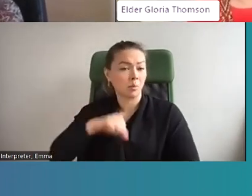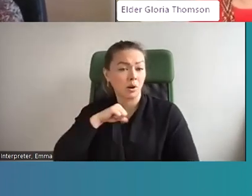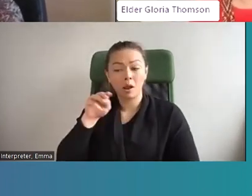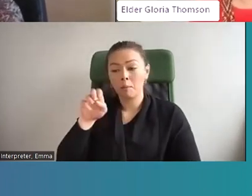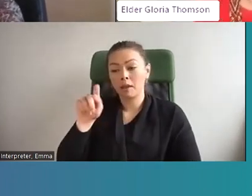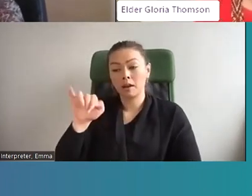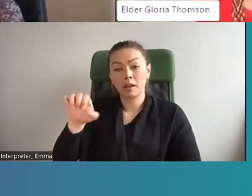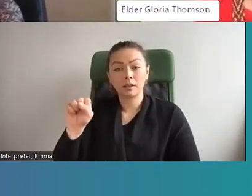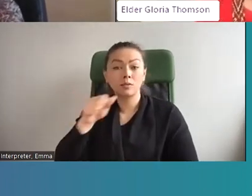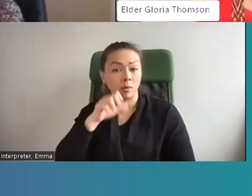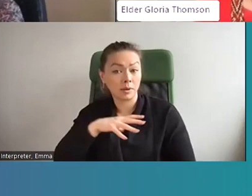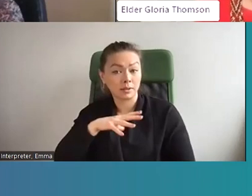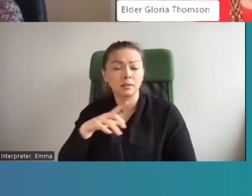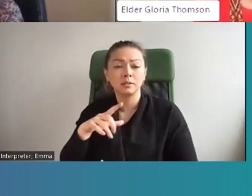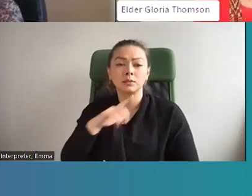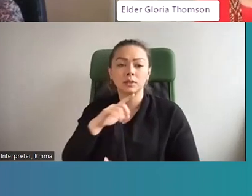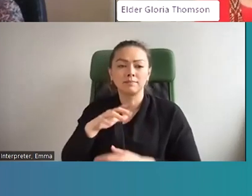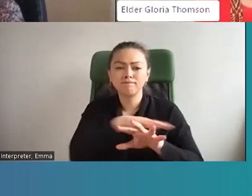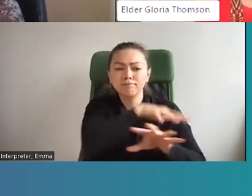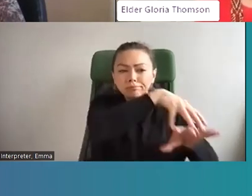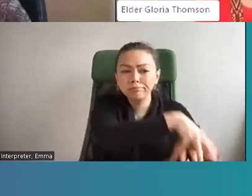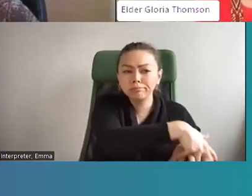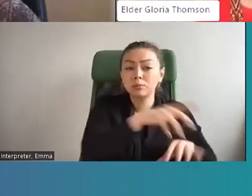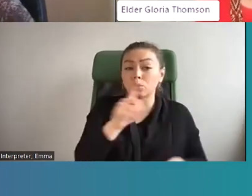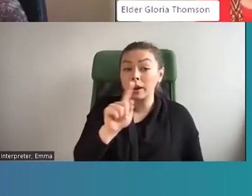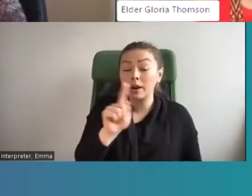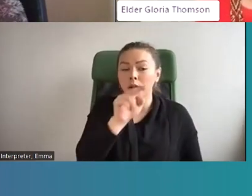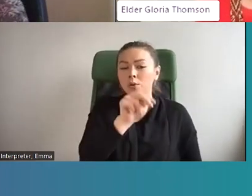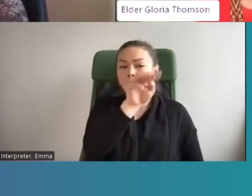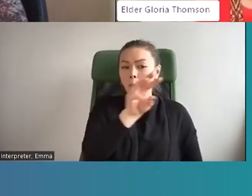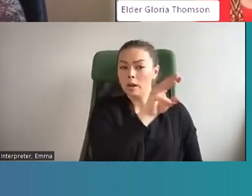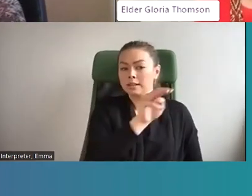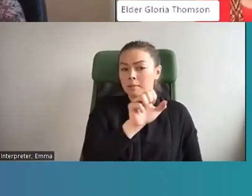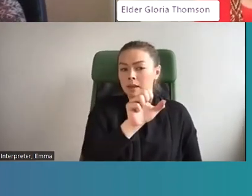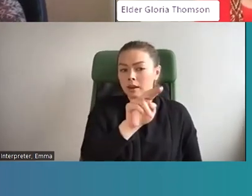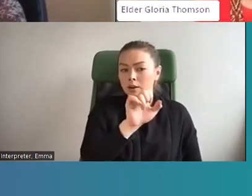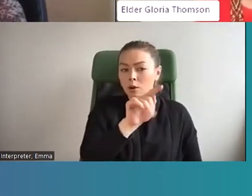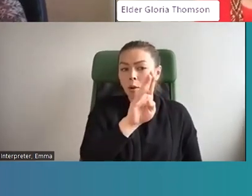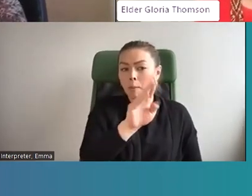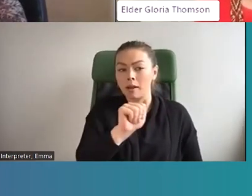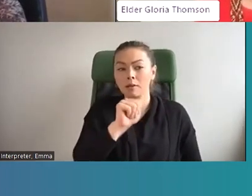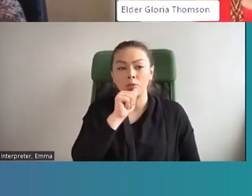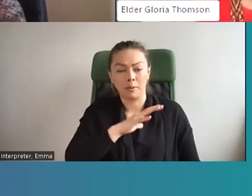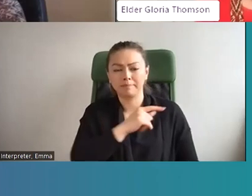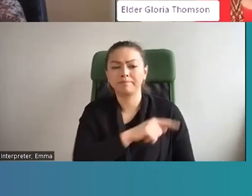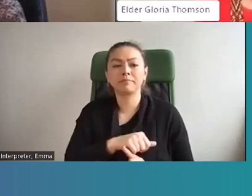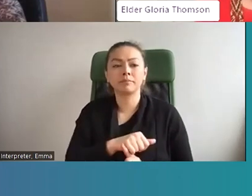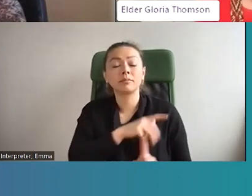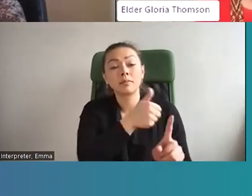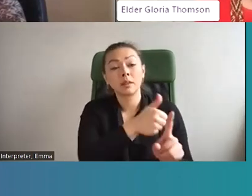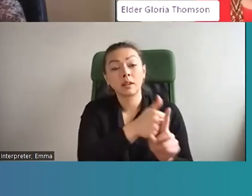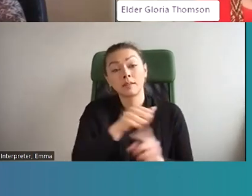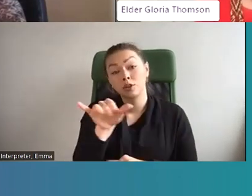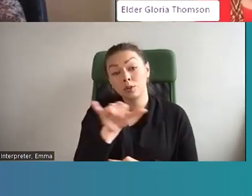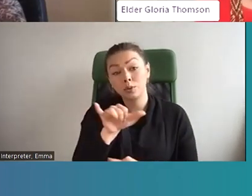the Northwest Manitoba region. She is a Kairos trained facilitator and has involved in